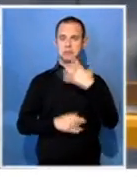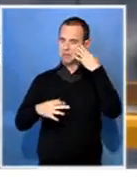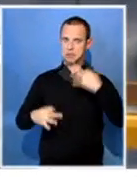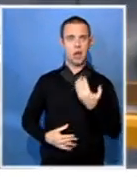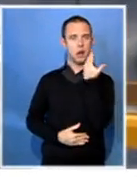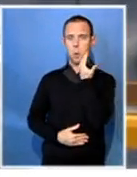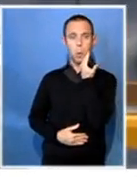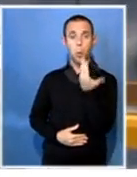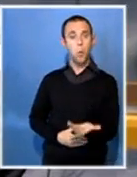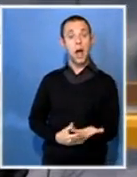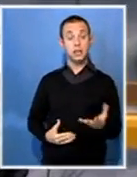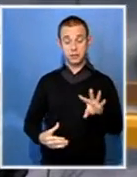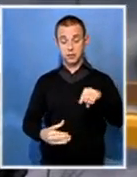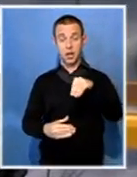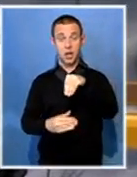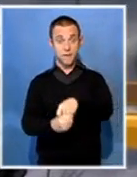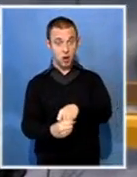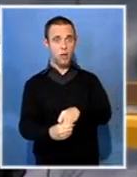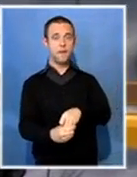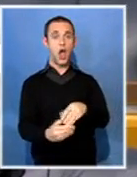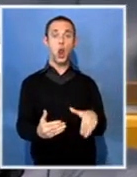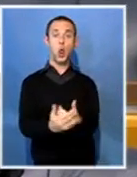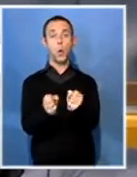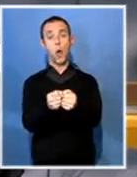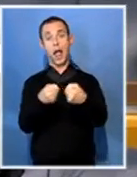down well with the Gupta brothers.